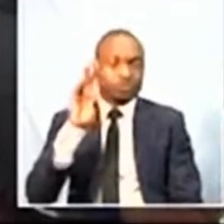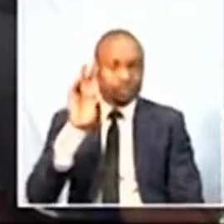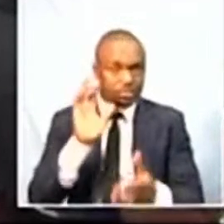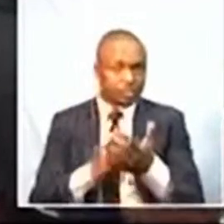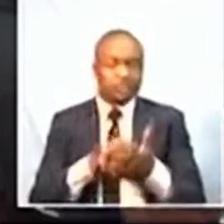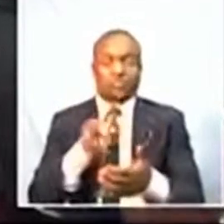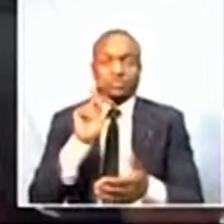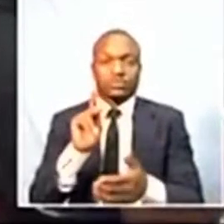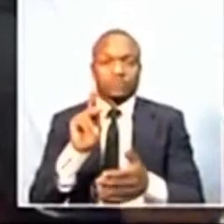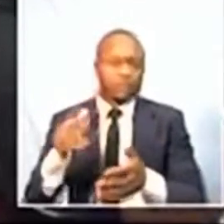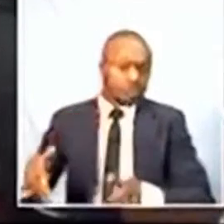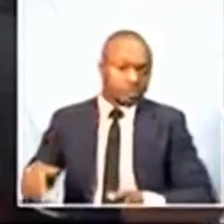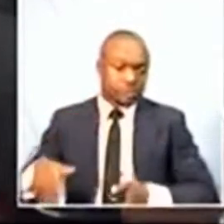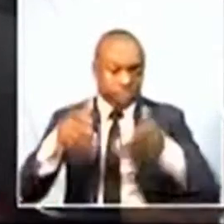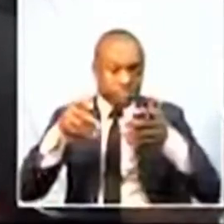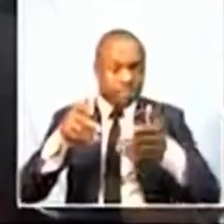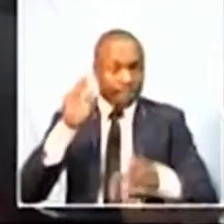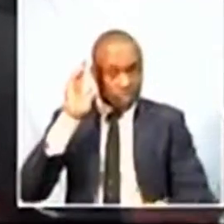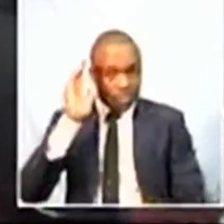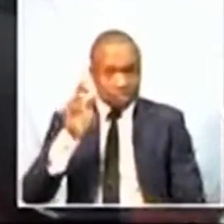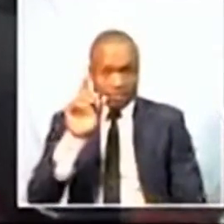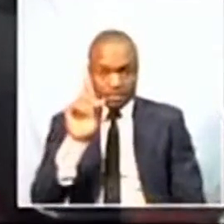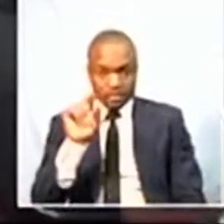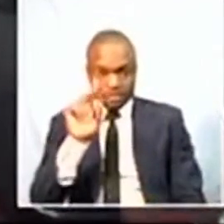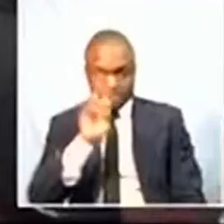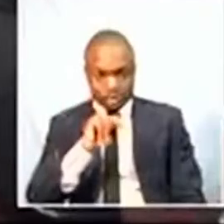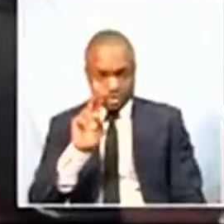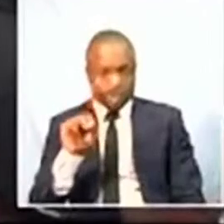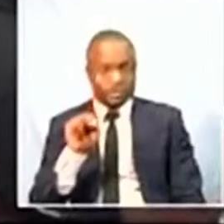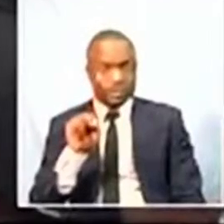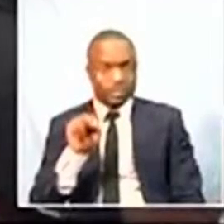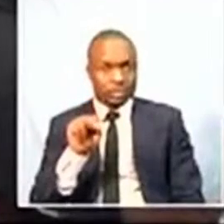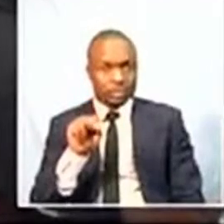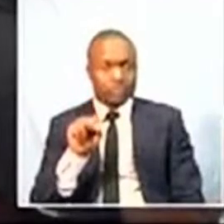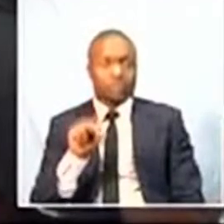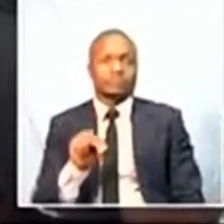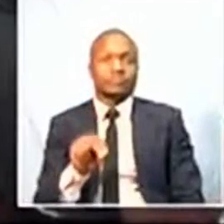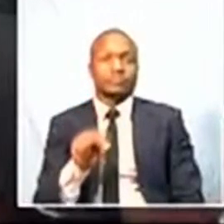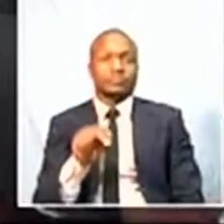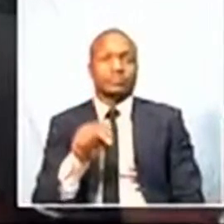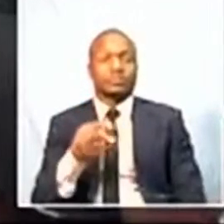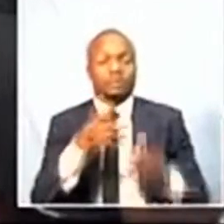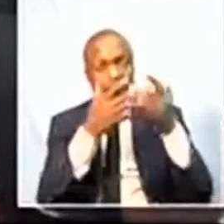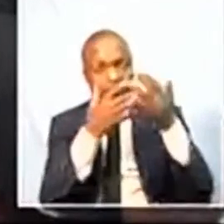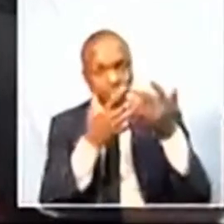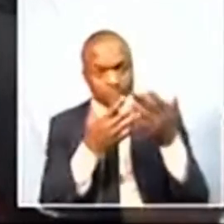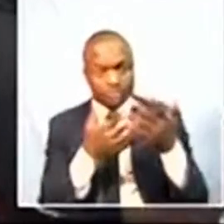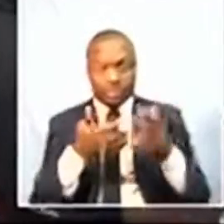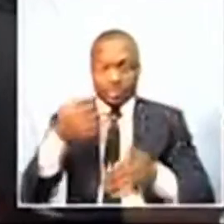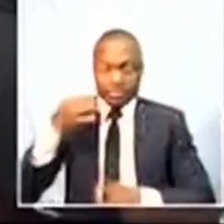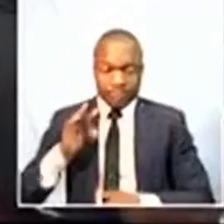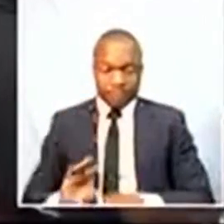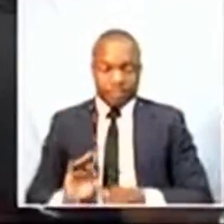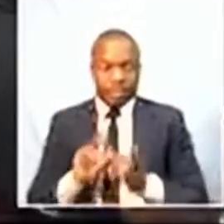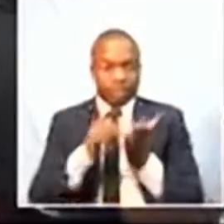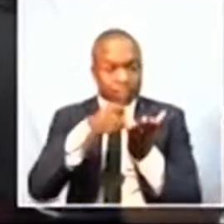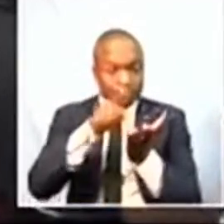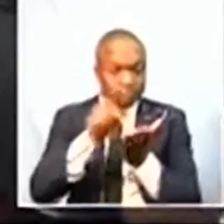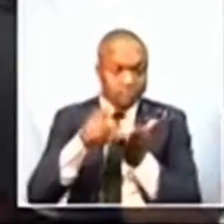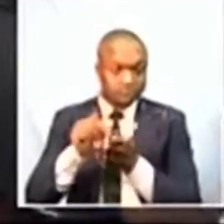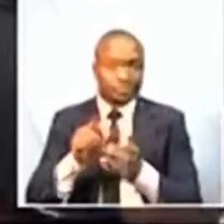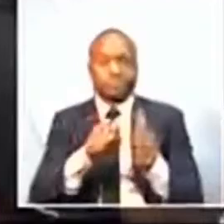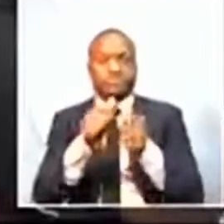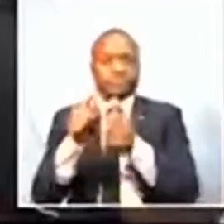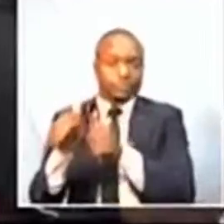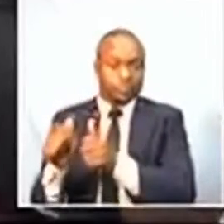67,000 kwacha carried forward from 2022 for pending beneficiary payments. Action